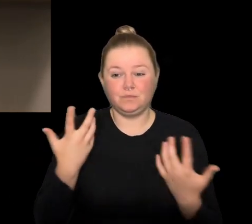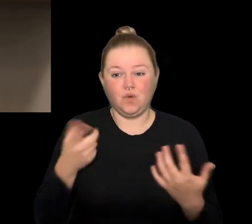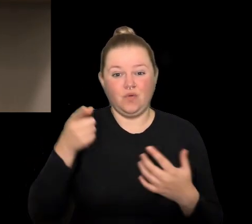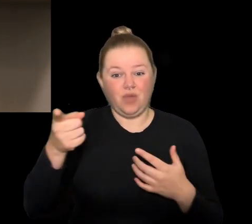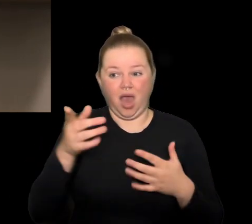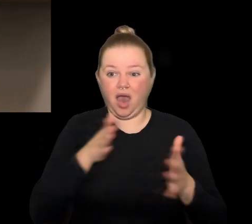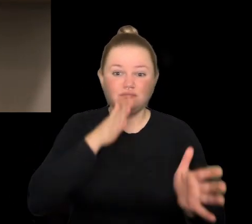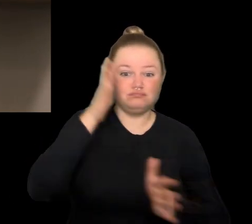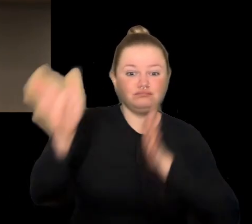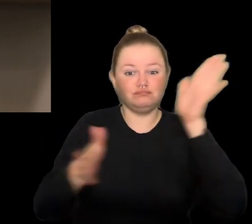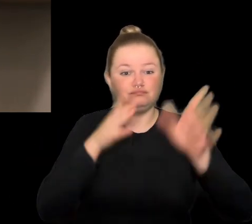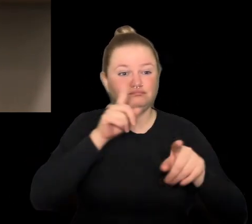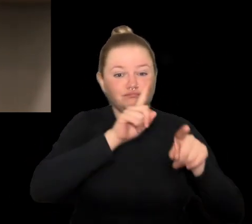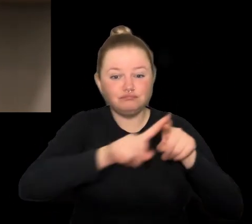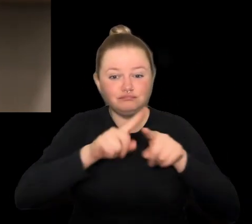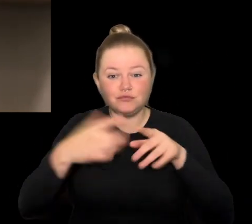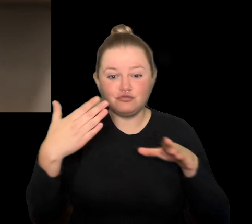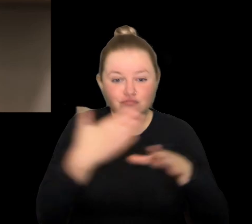they go on to different